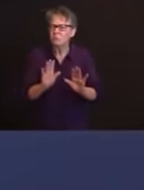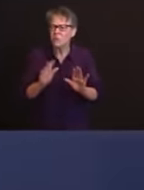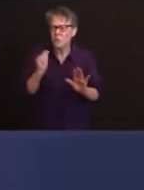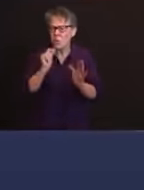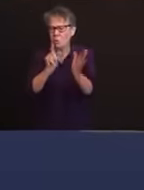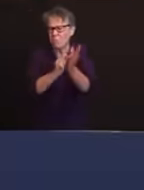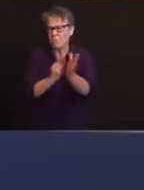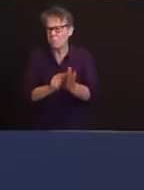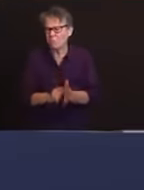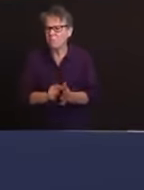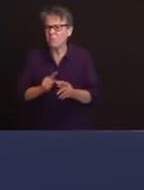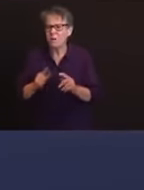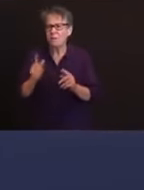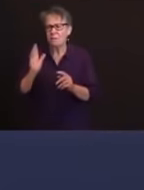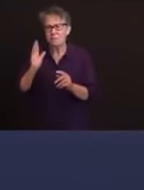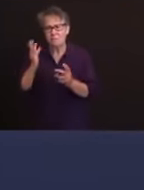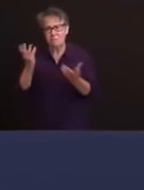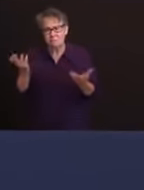example,